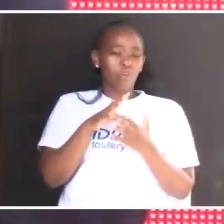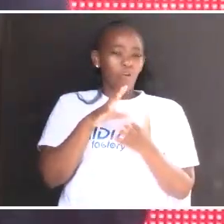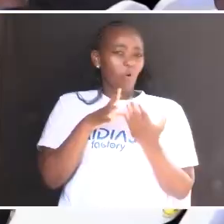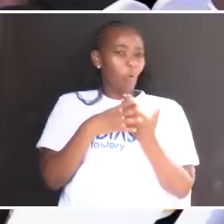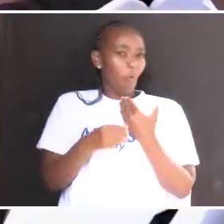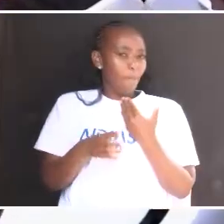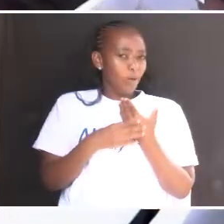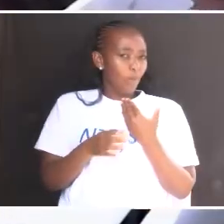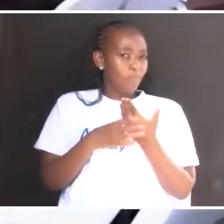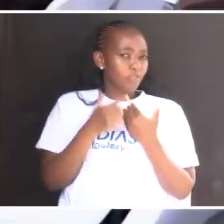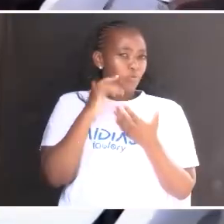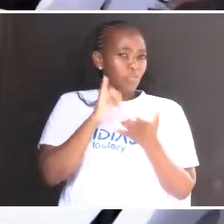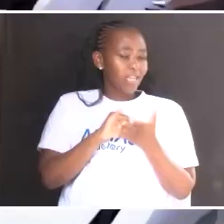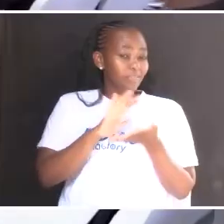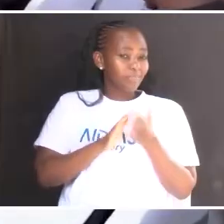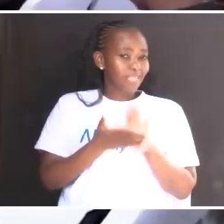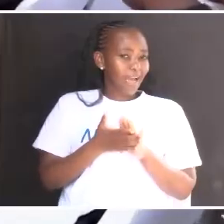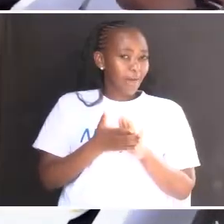copy for it